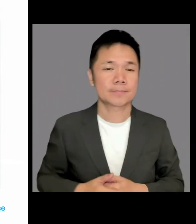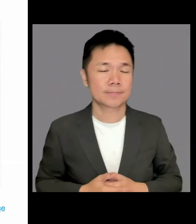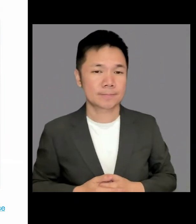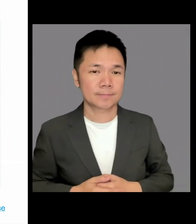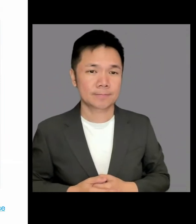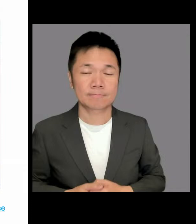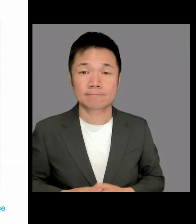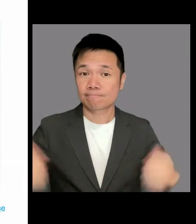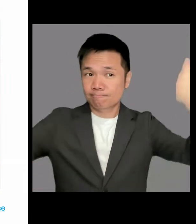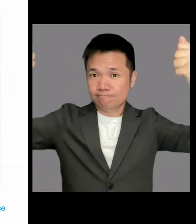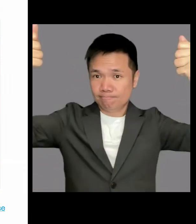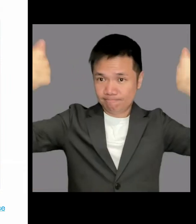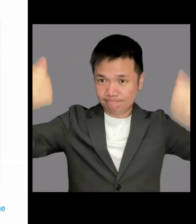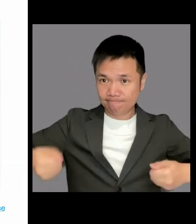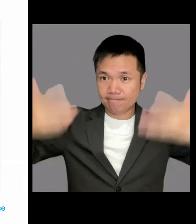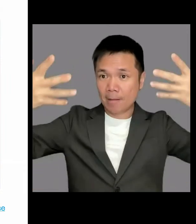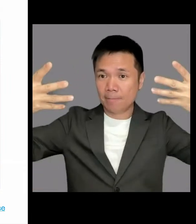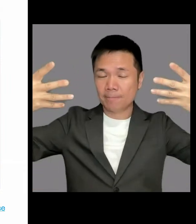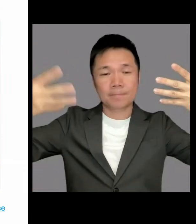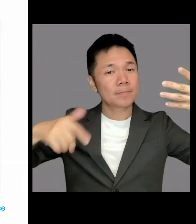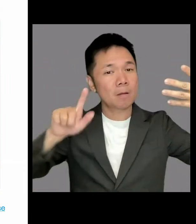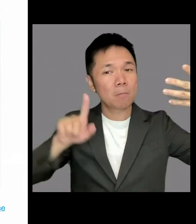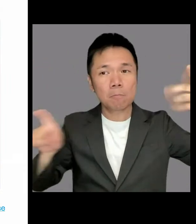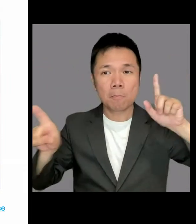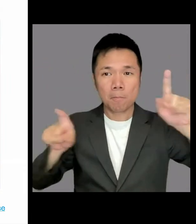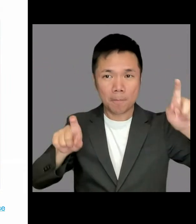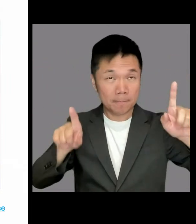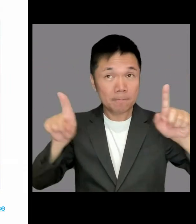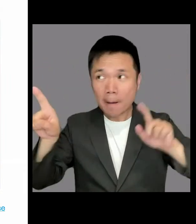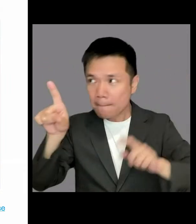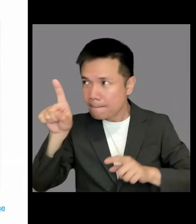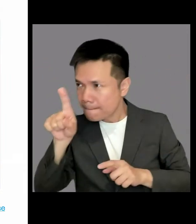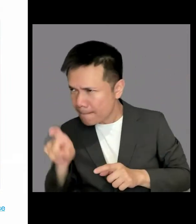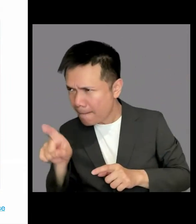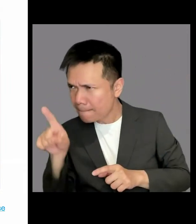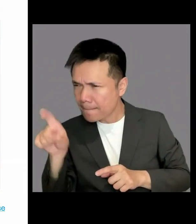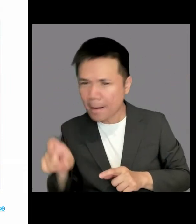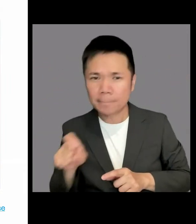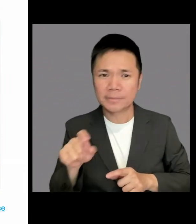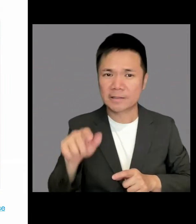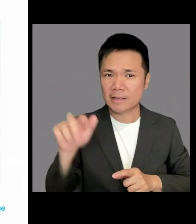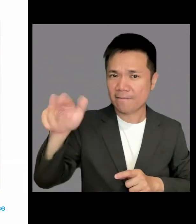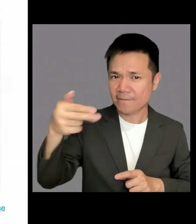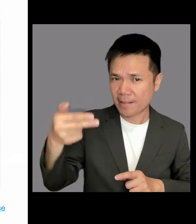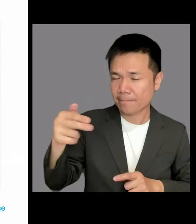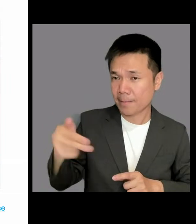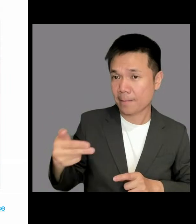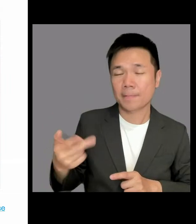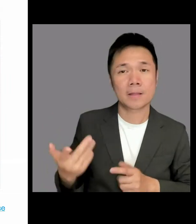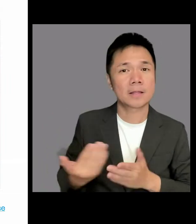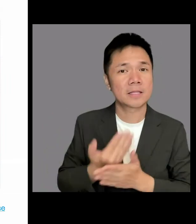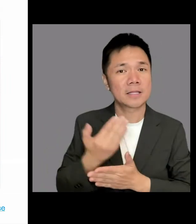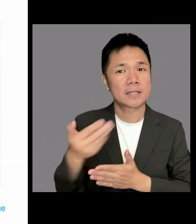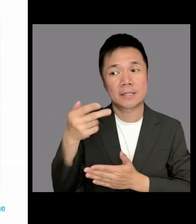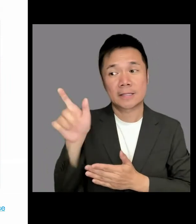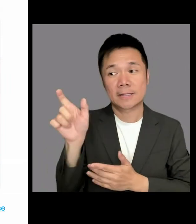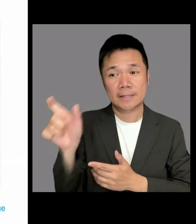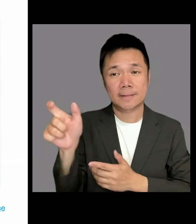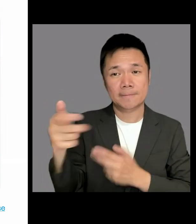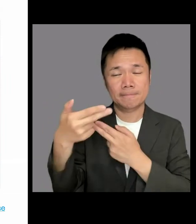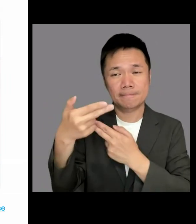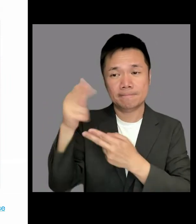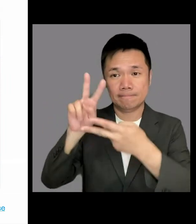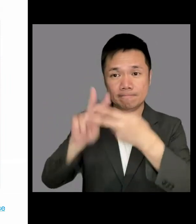sites. All well-formed sites would have a main tag, and a main tag is where all of